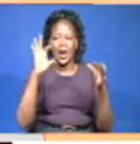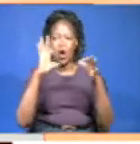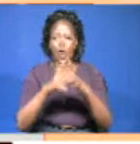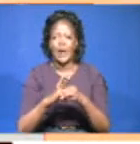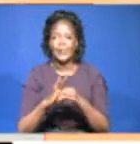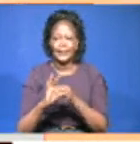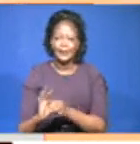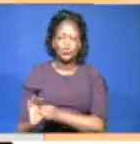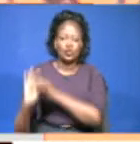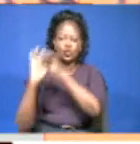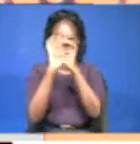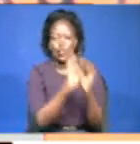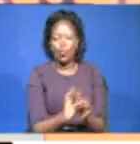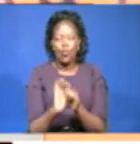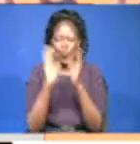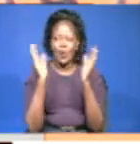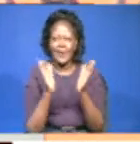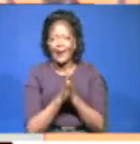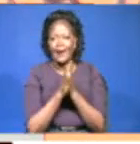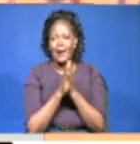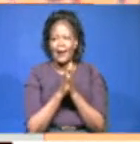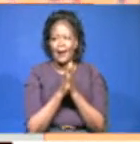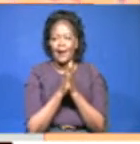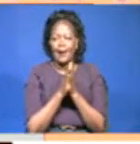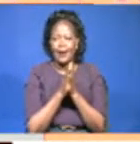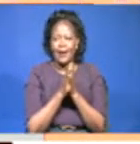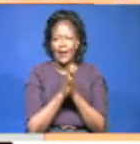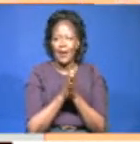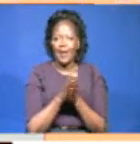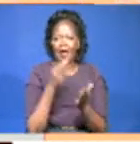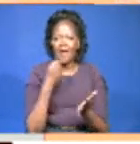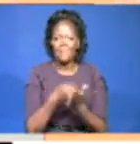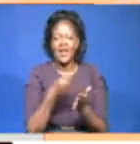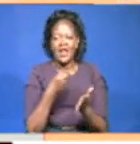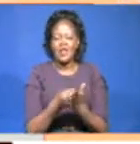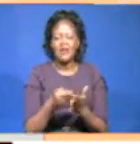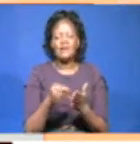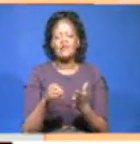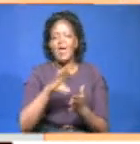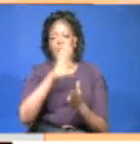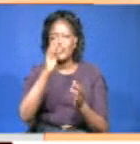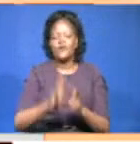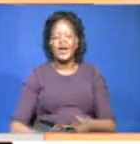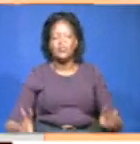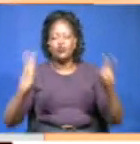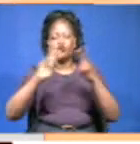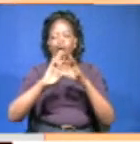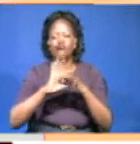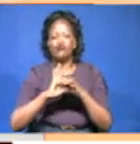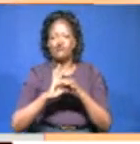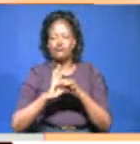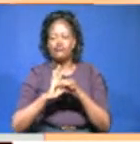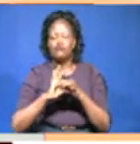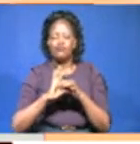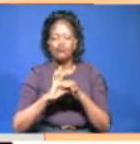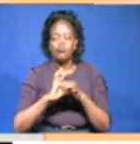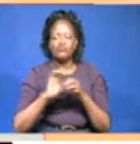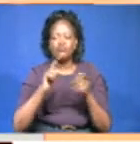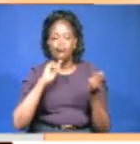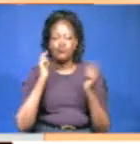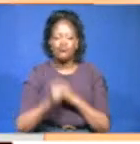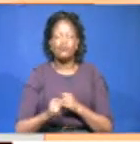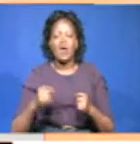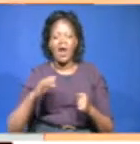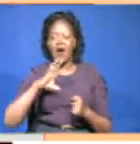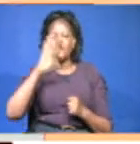coordinate, and finance Africa value chains to transform Africa's wealth. And why is